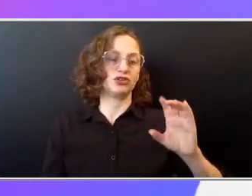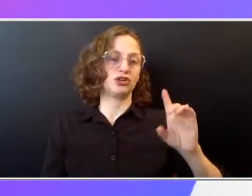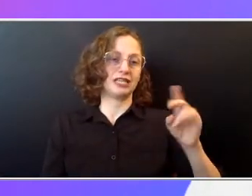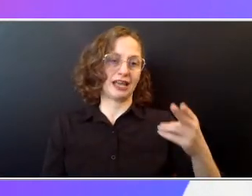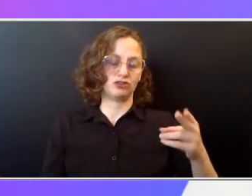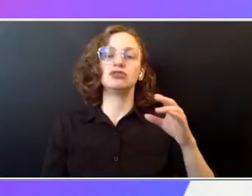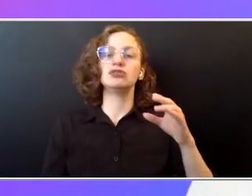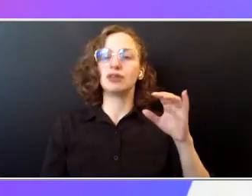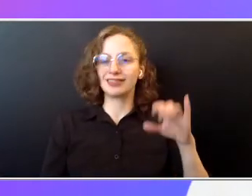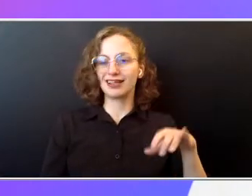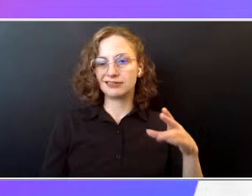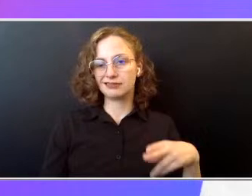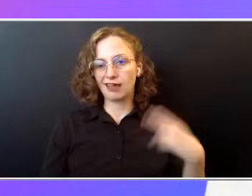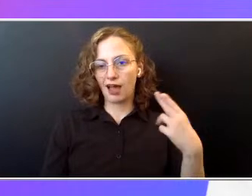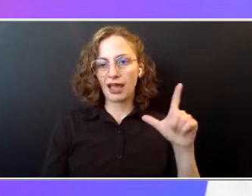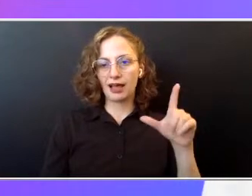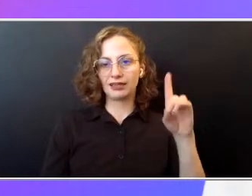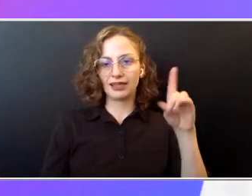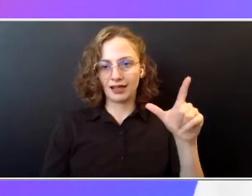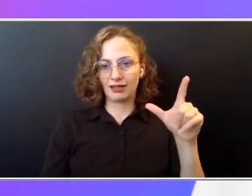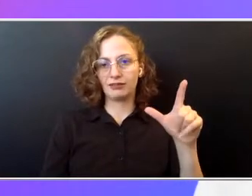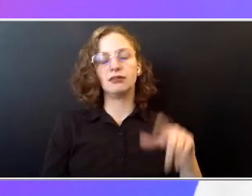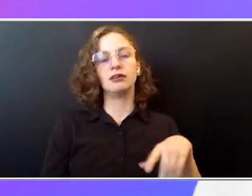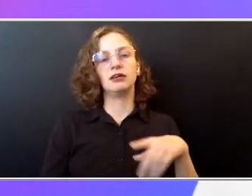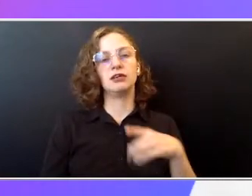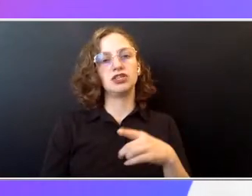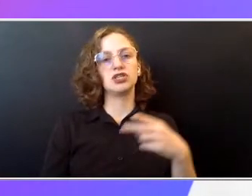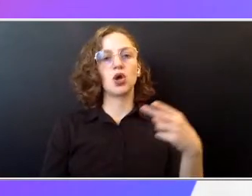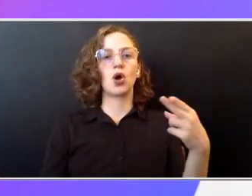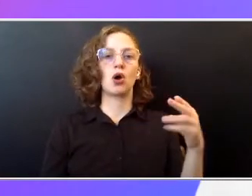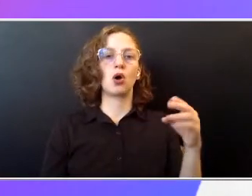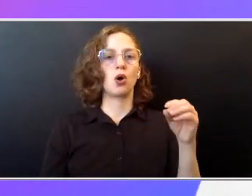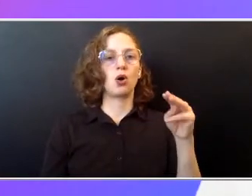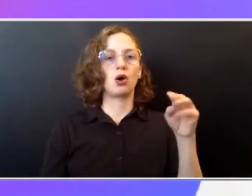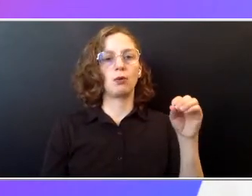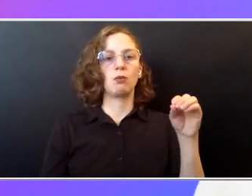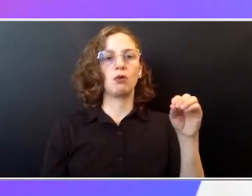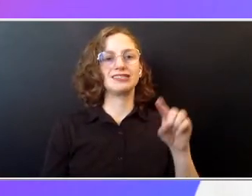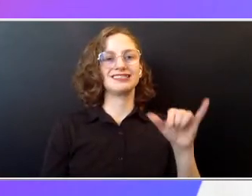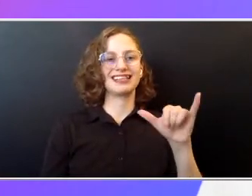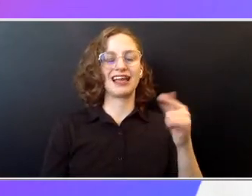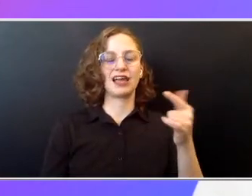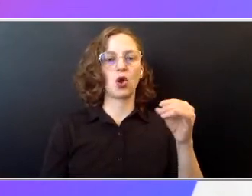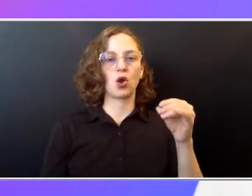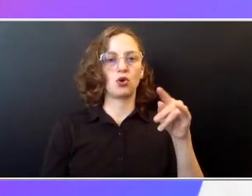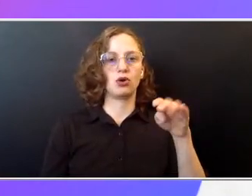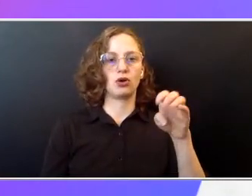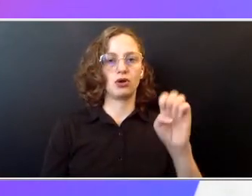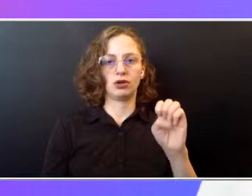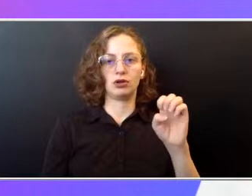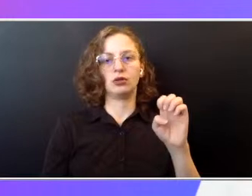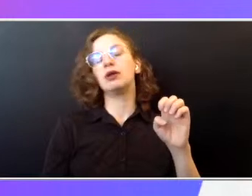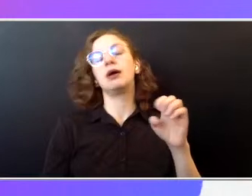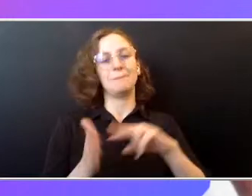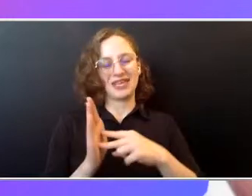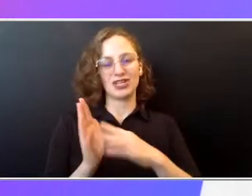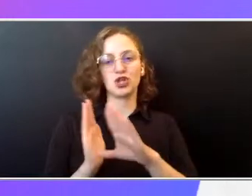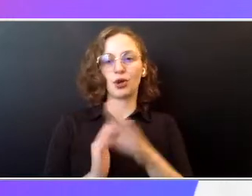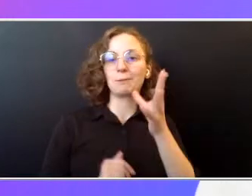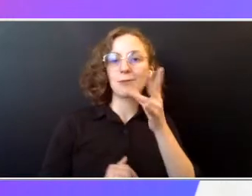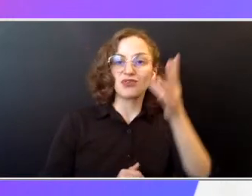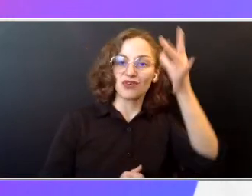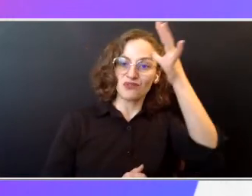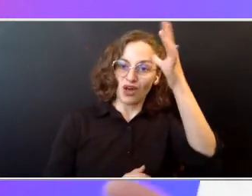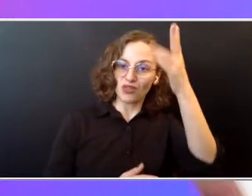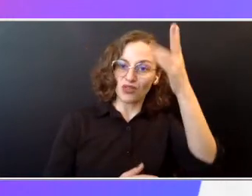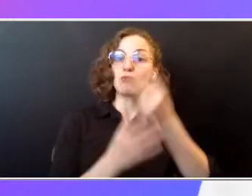And she's what we call homozygote, meaning her mother and her father both have this disease, but they're heterozygotes. By bringing it two together, she had